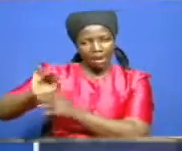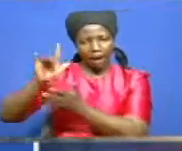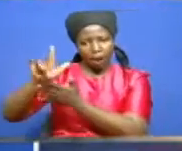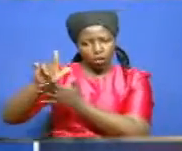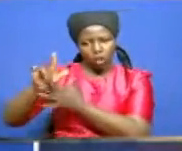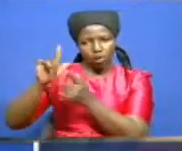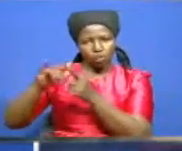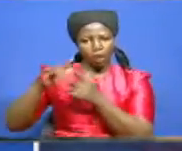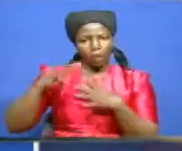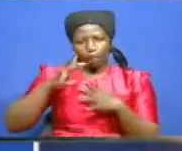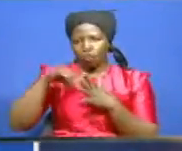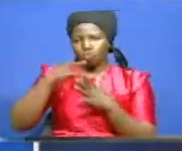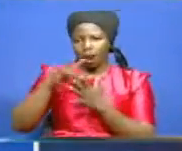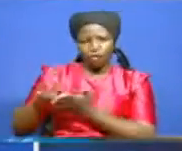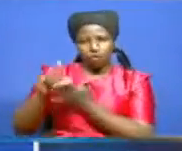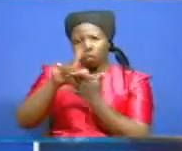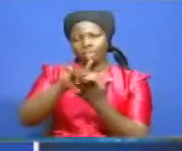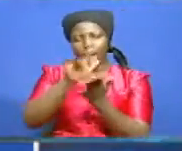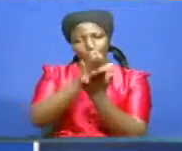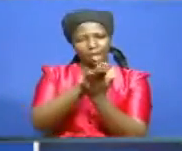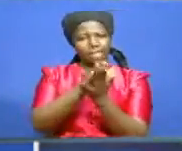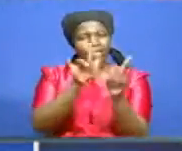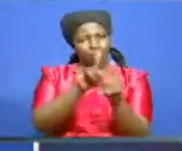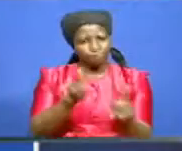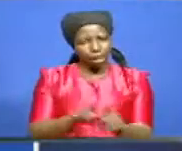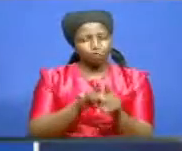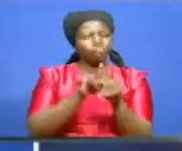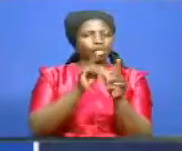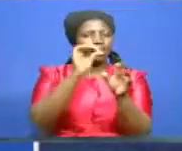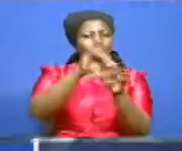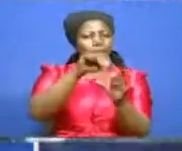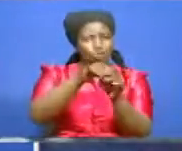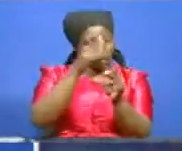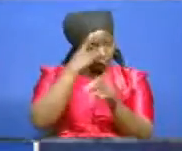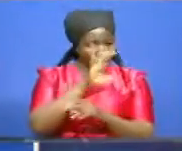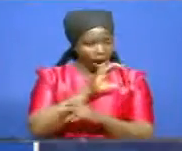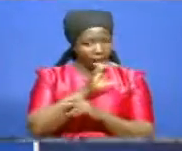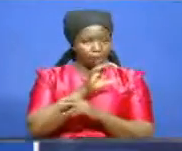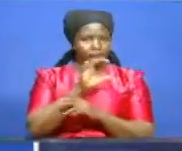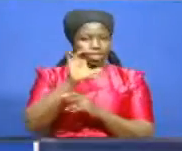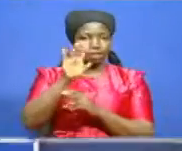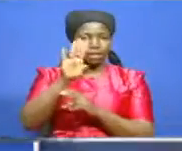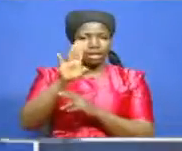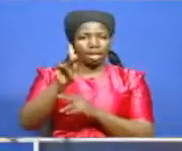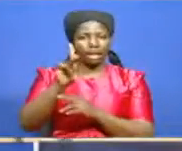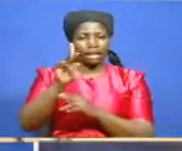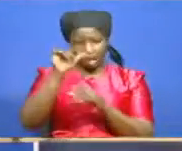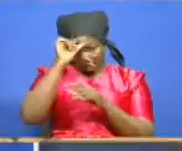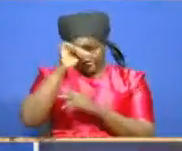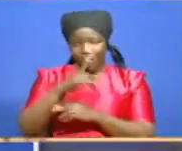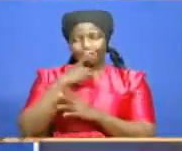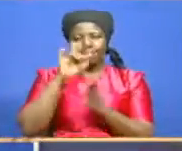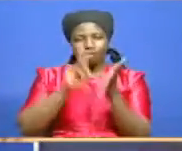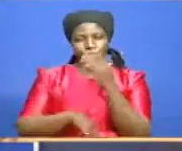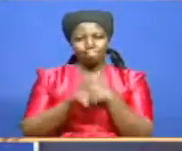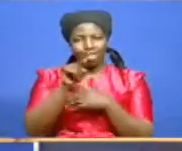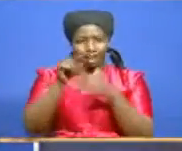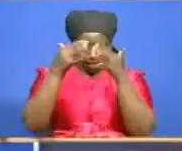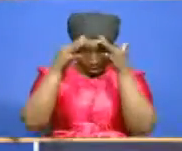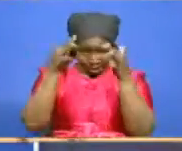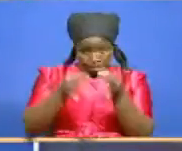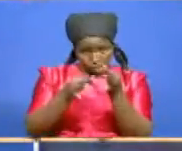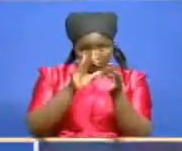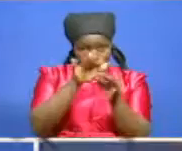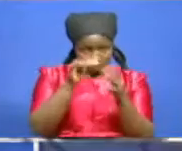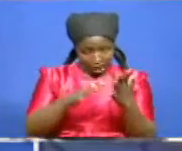and recovery of deposits by customers. CBK Governor Dr. Patrick Njoroge says the decision is informed by a